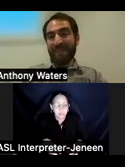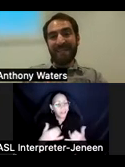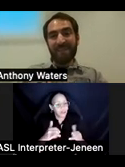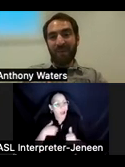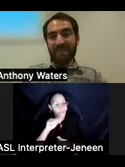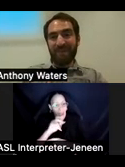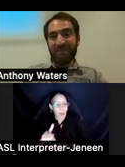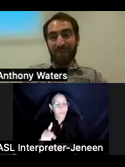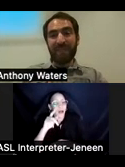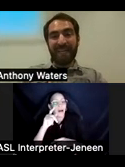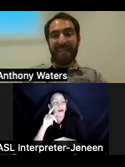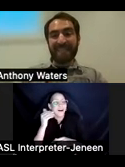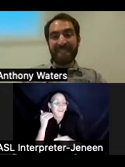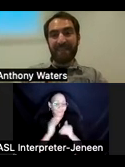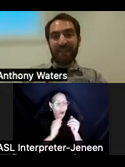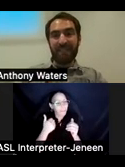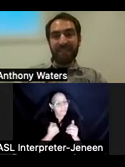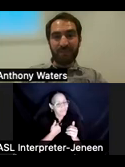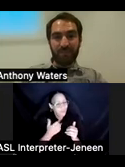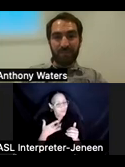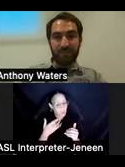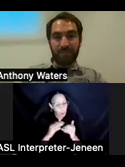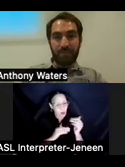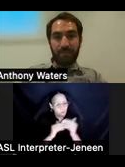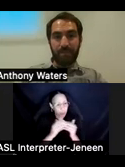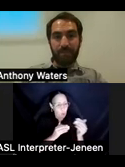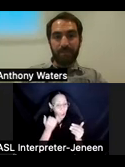comfort knowing that it's always on my phone and that I can access it if I need to.